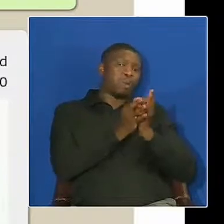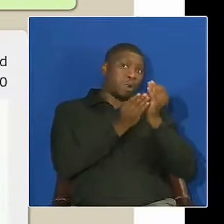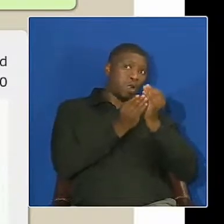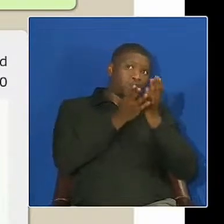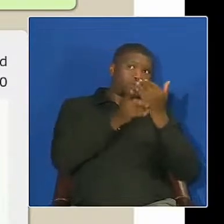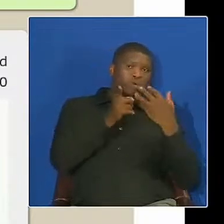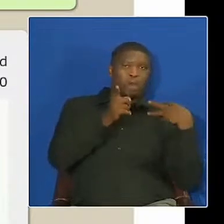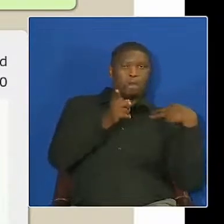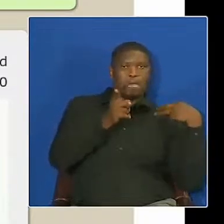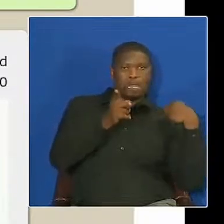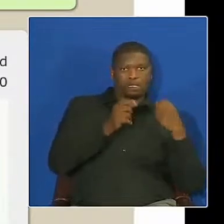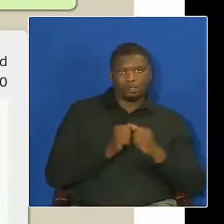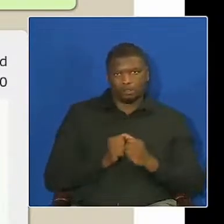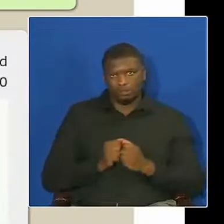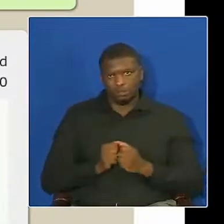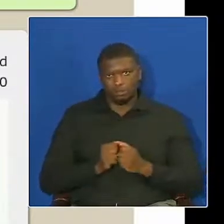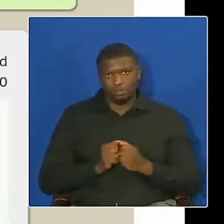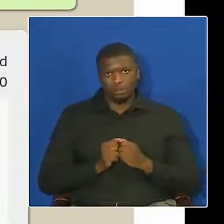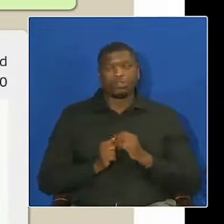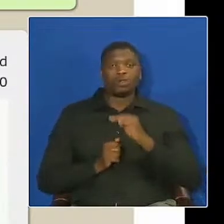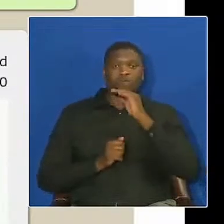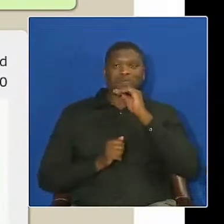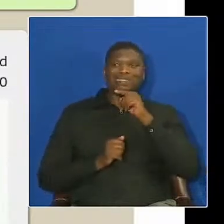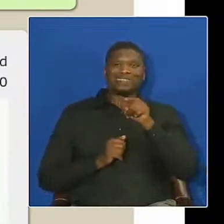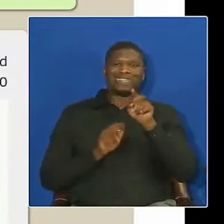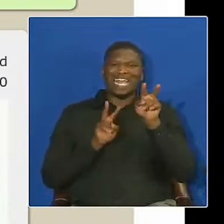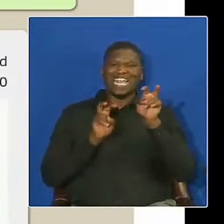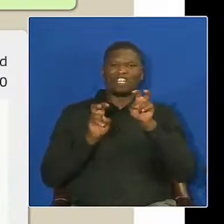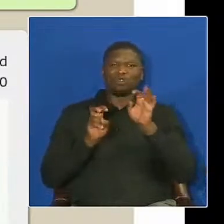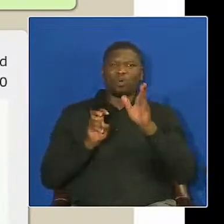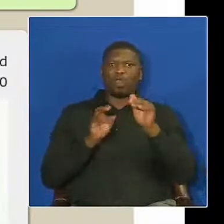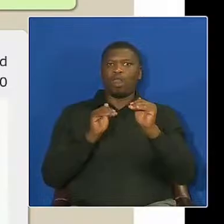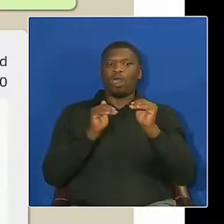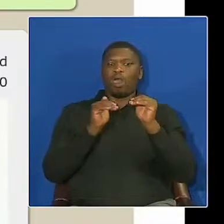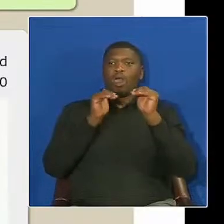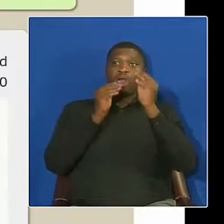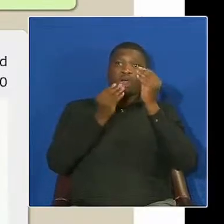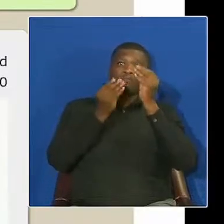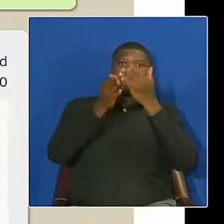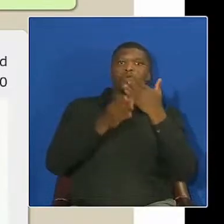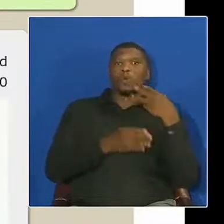So the interpretation is the escalation of this matter to the minister.